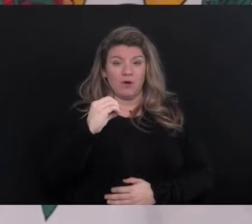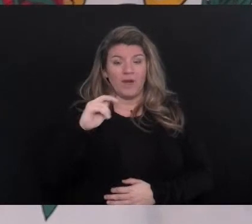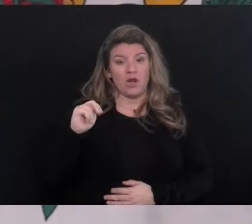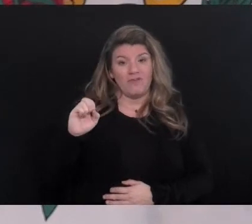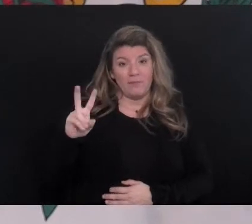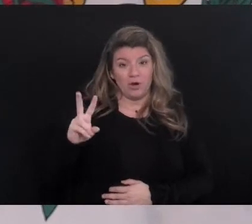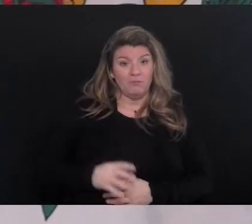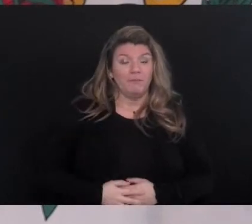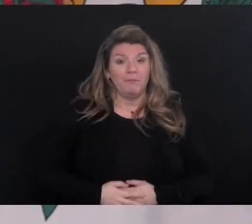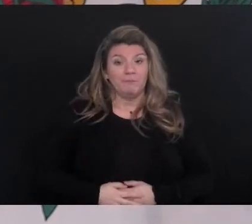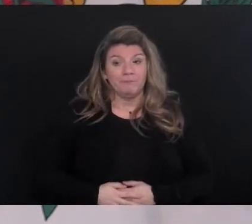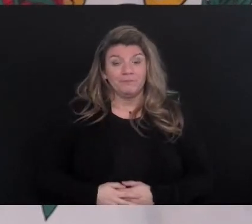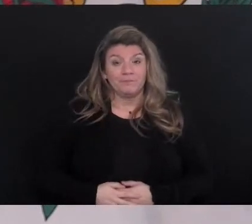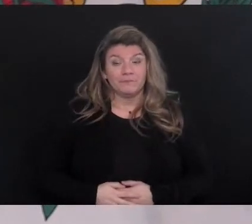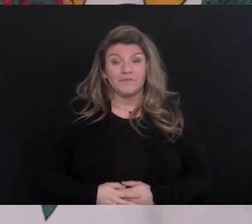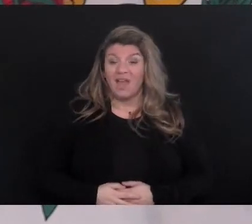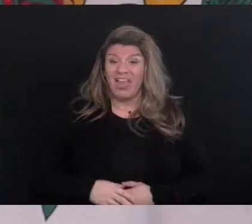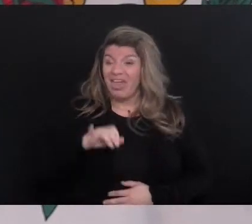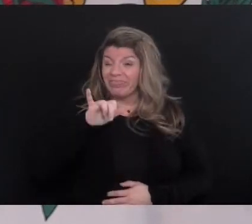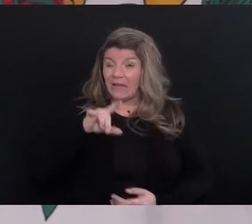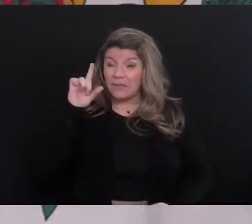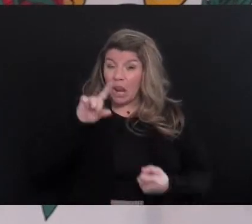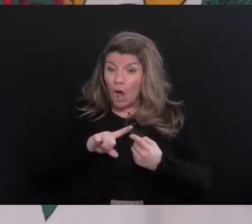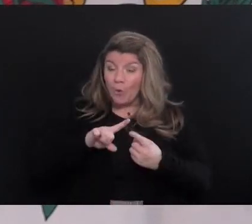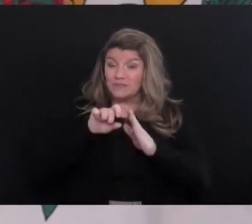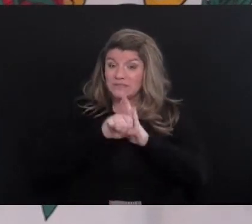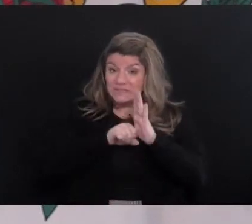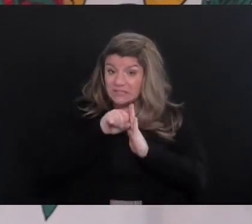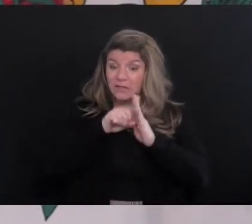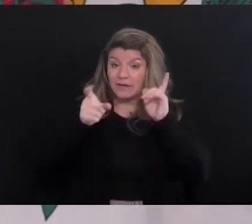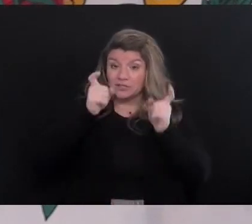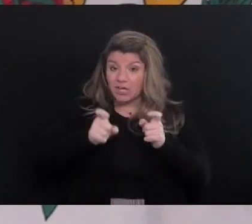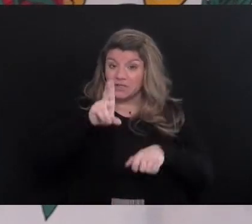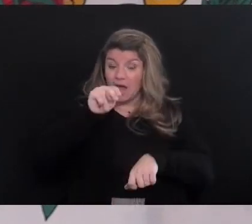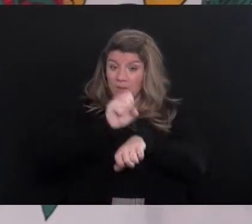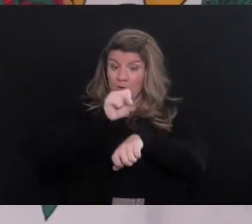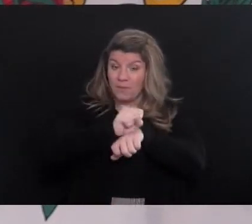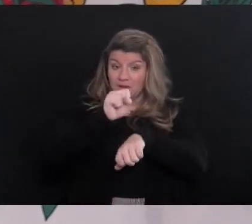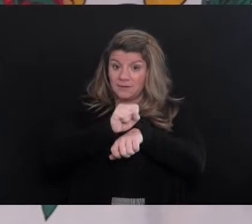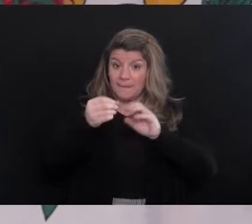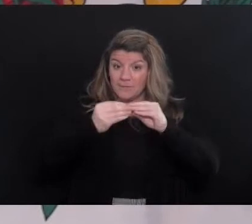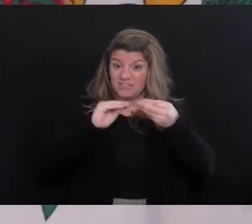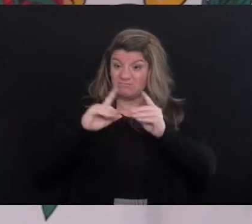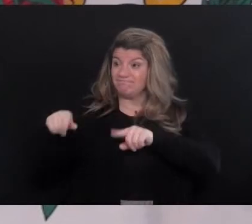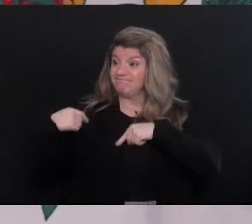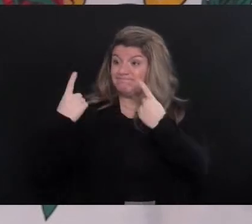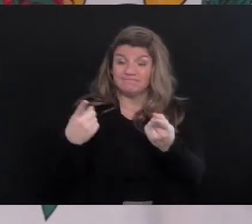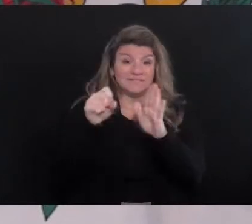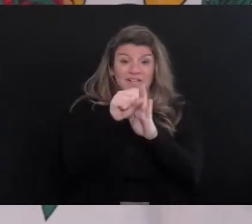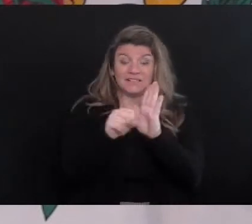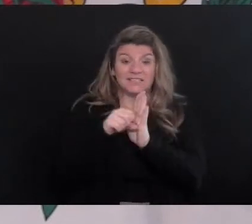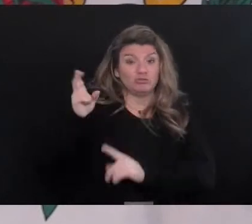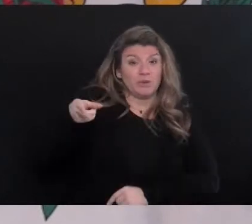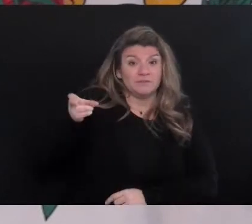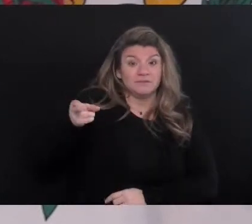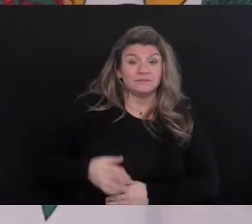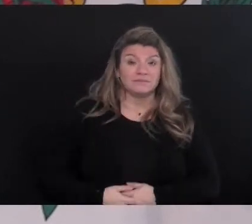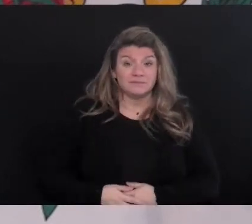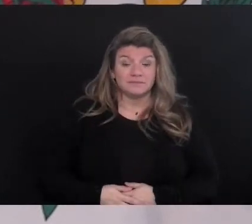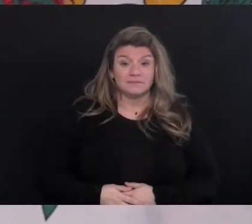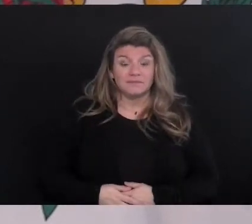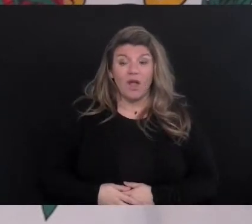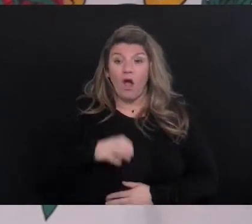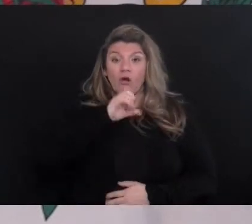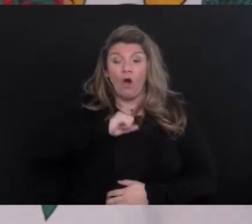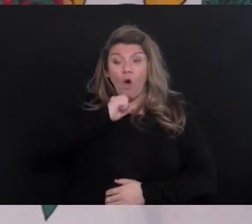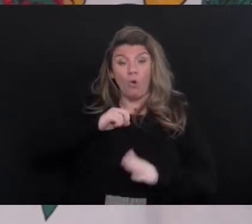November. The lowest seasonally adjusted unemployment rate in state history. We broke the previous record